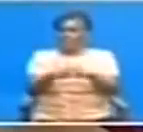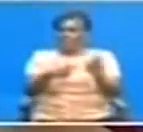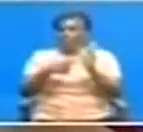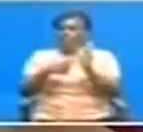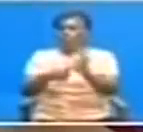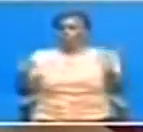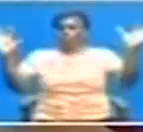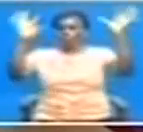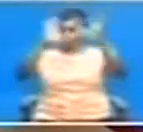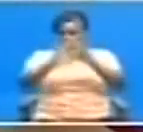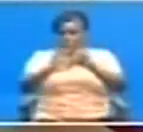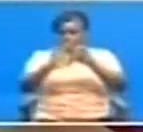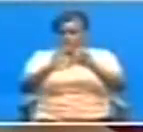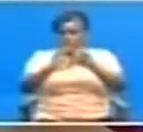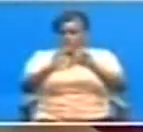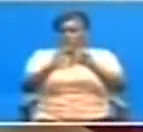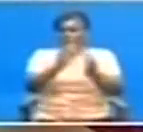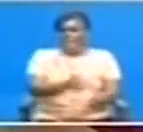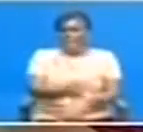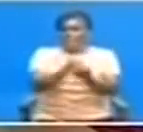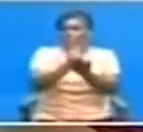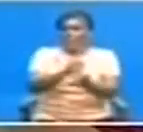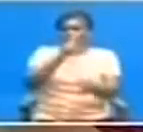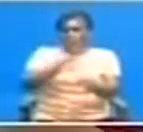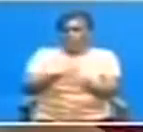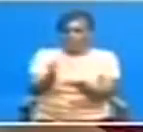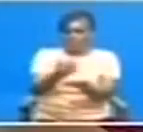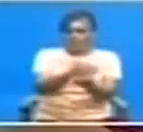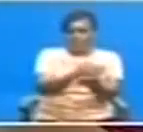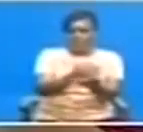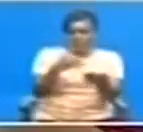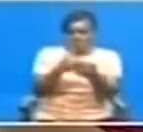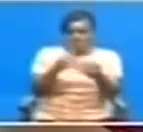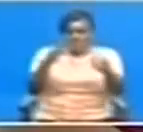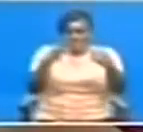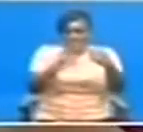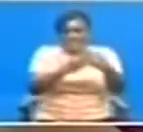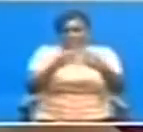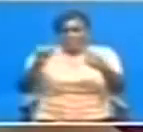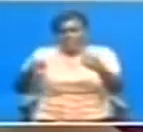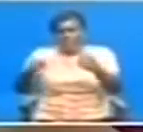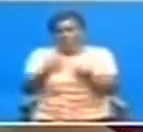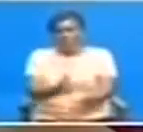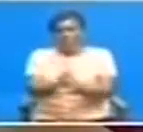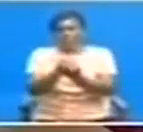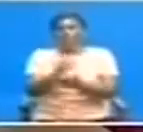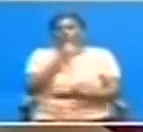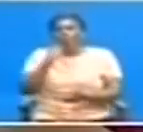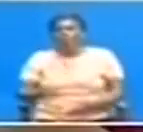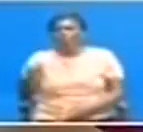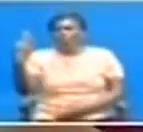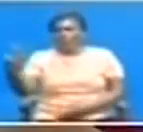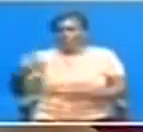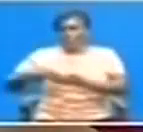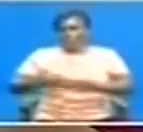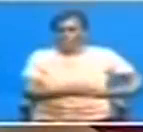demonstrated their unity and lending a hand when they raised close to 8 million shillings in aid of a three-year-old